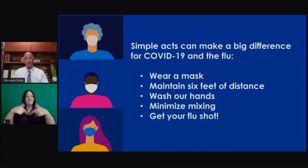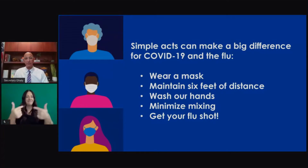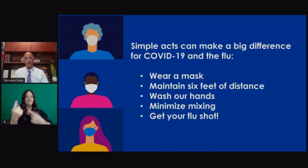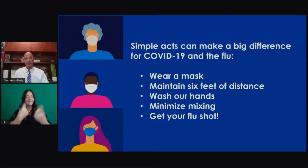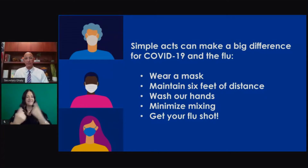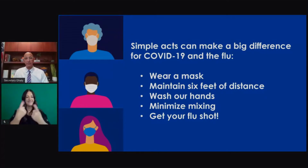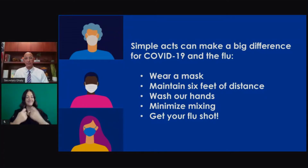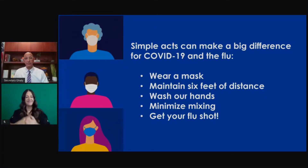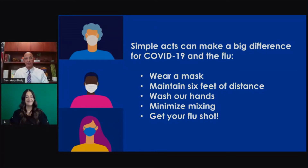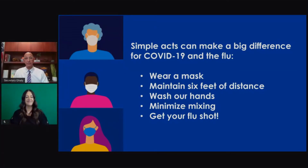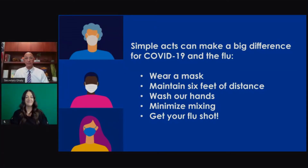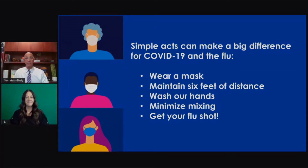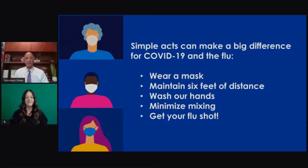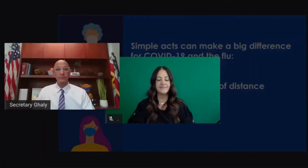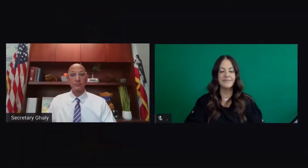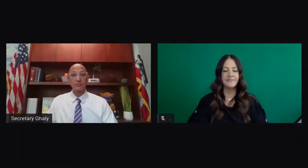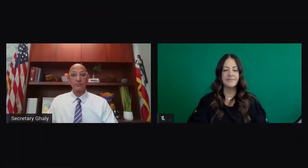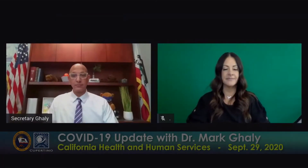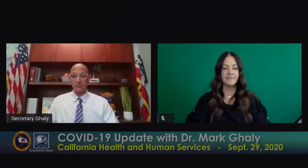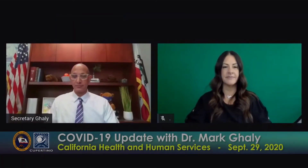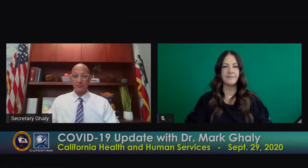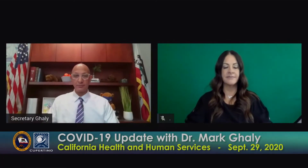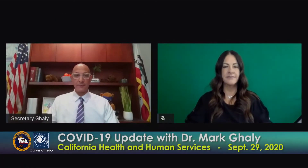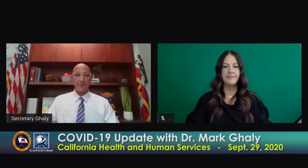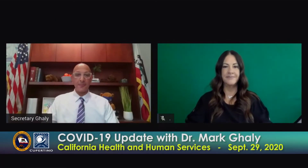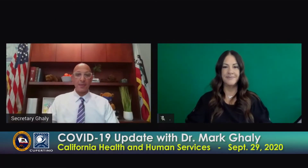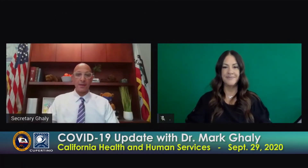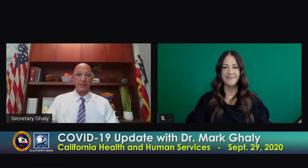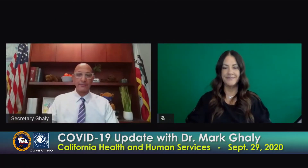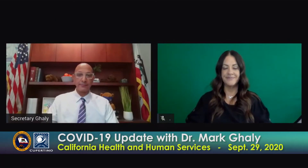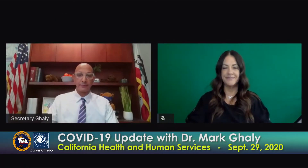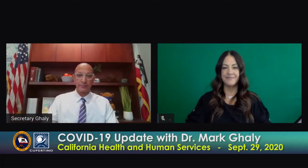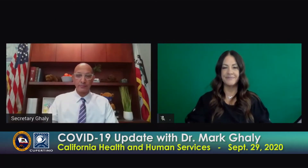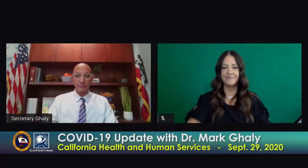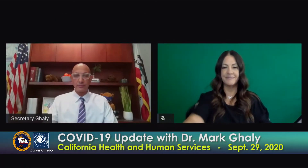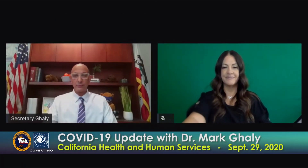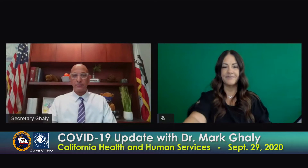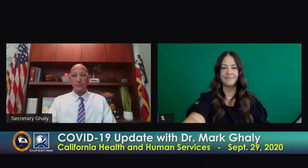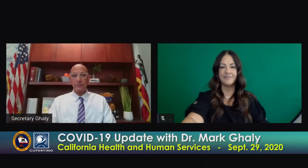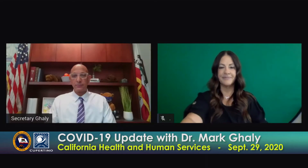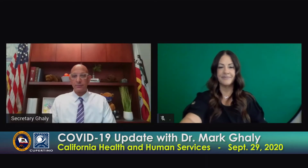you. Adam Beam, Associated Press.